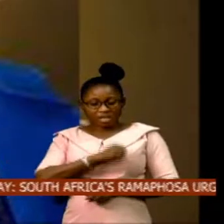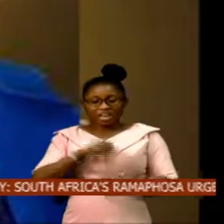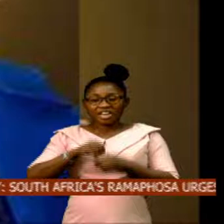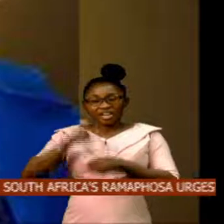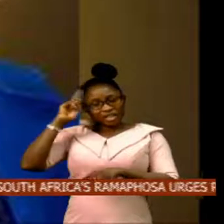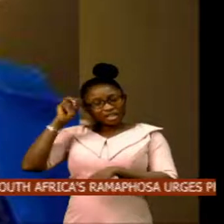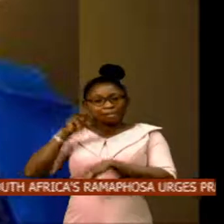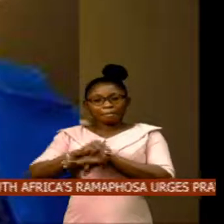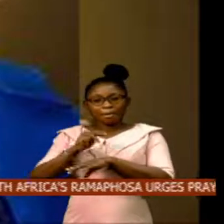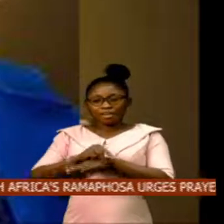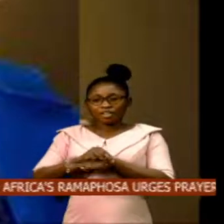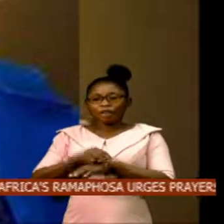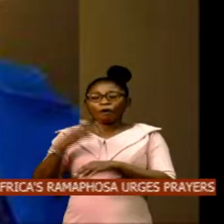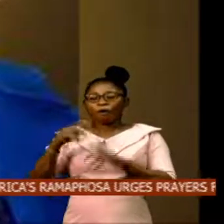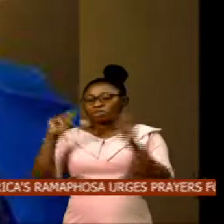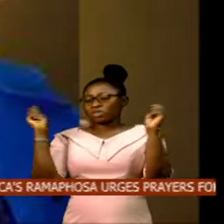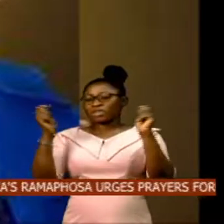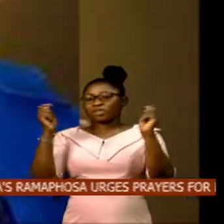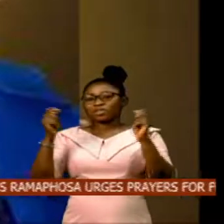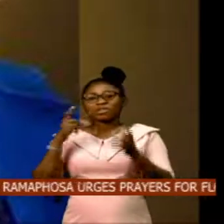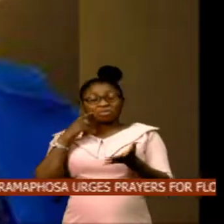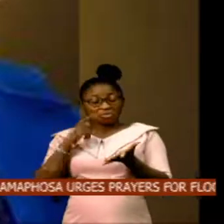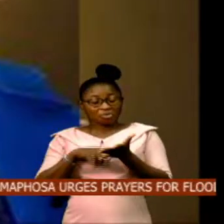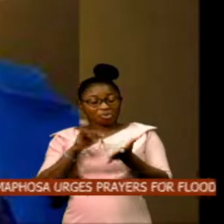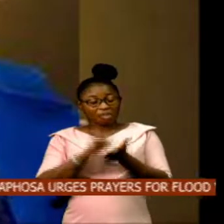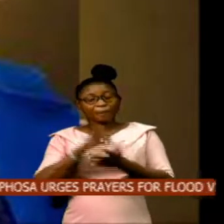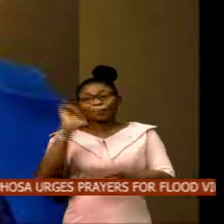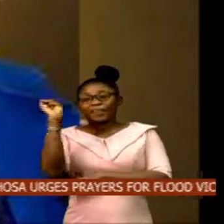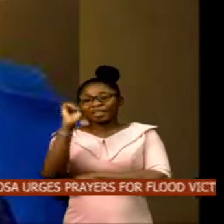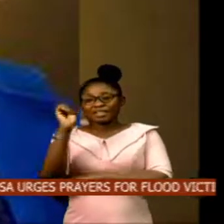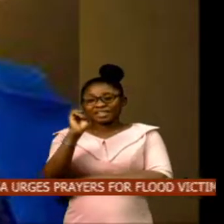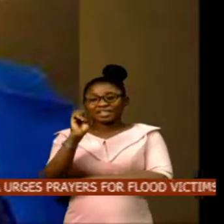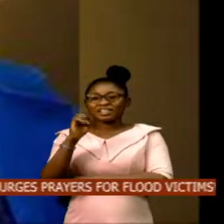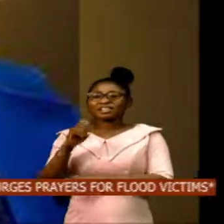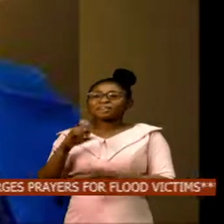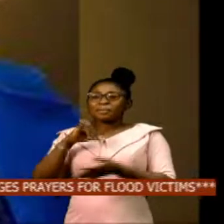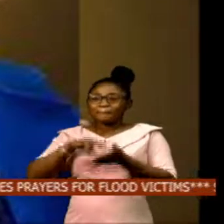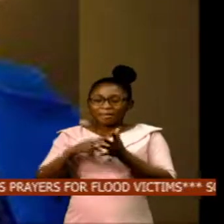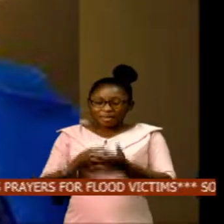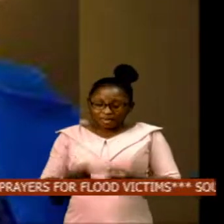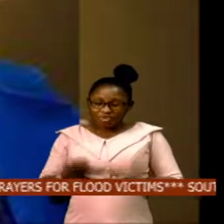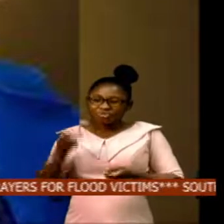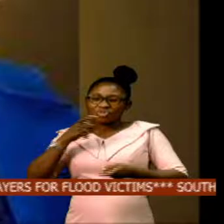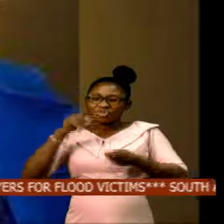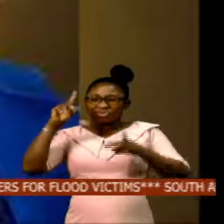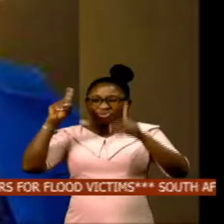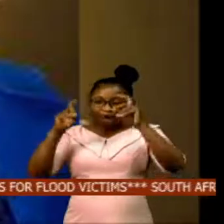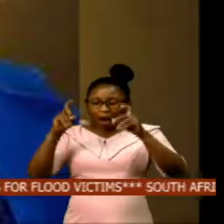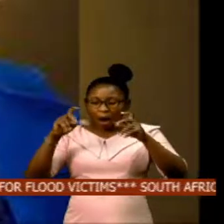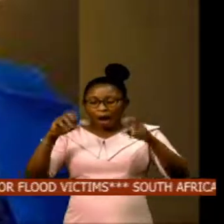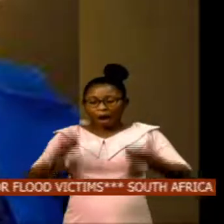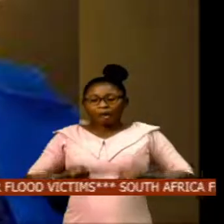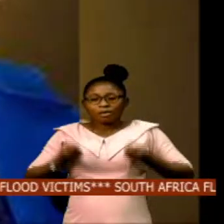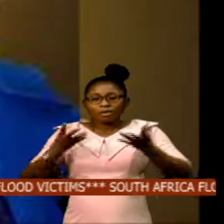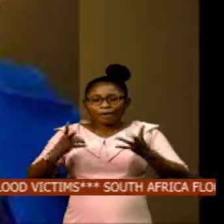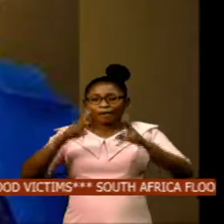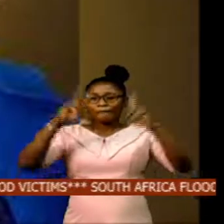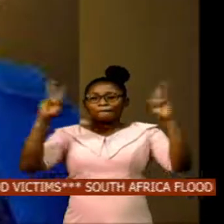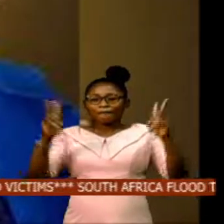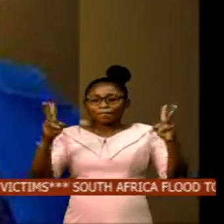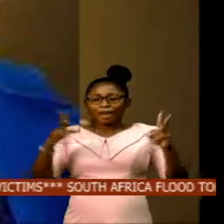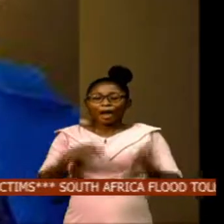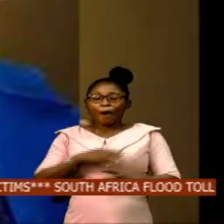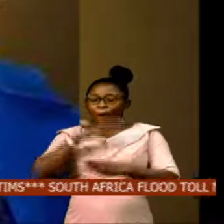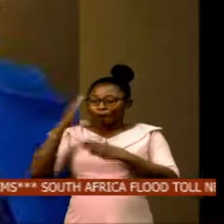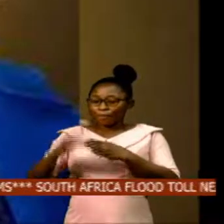his message of felicitation, notes that Easter marks the trial, sacrifice, victory, and completion of